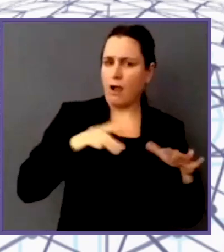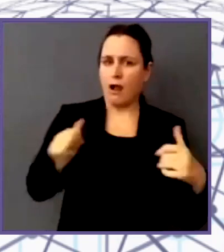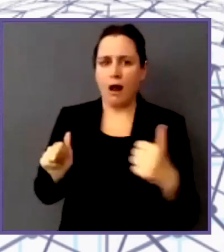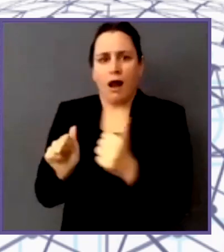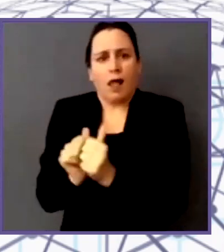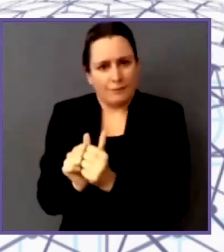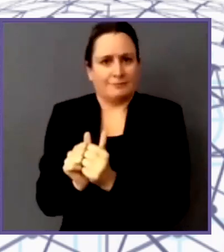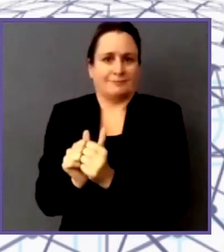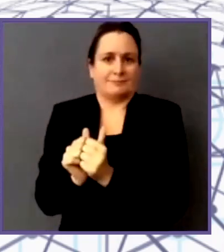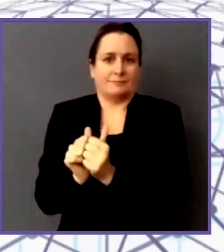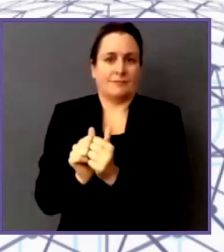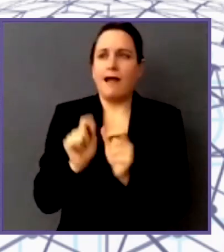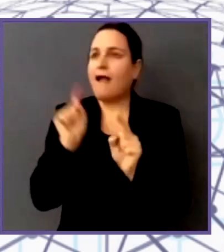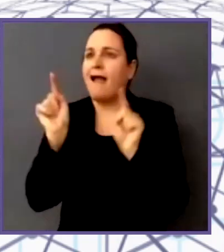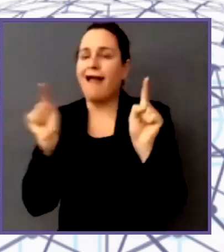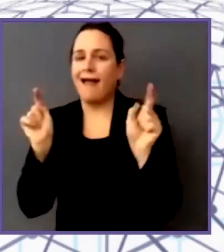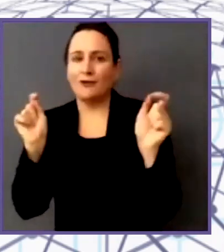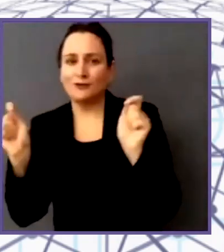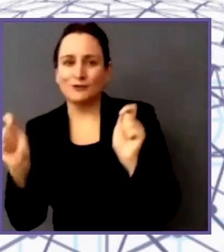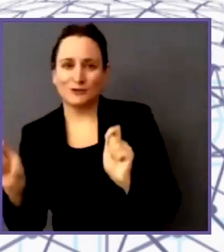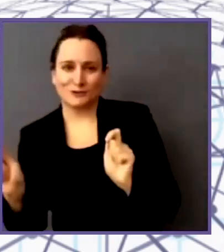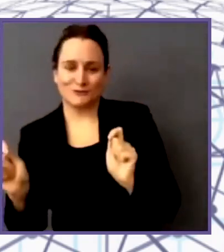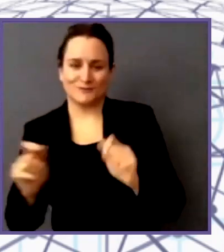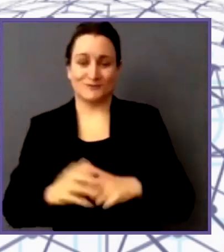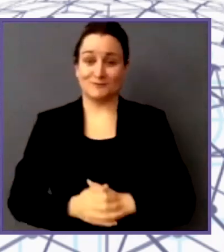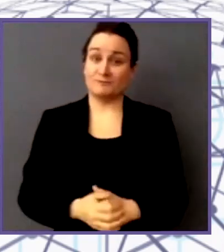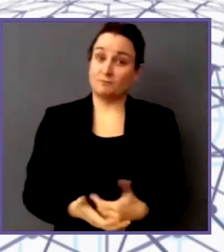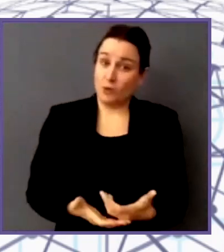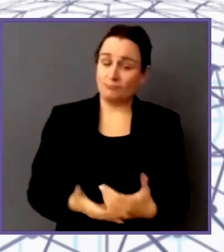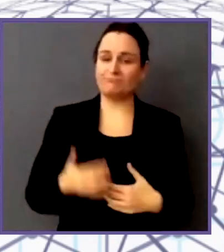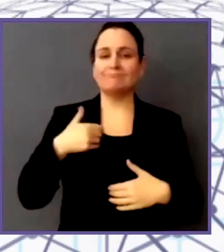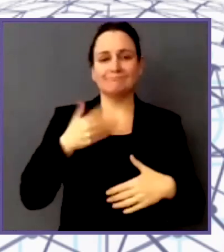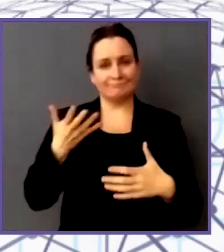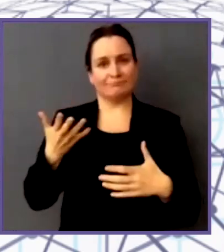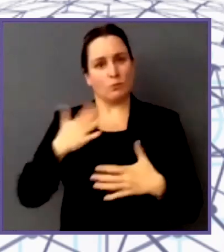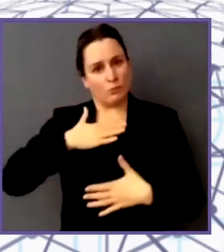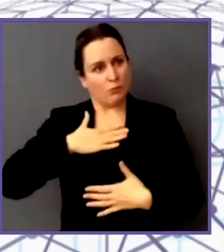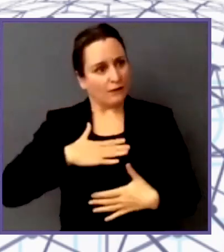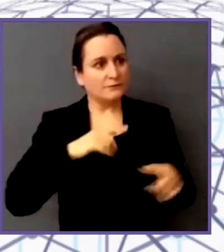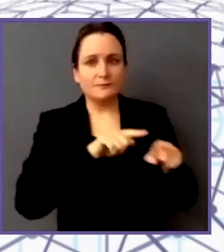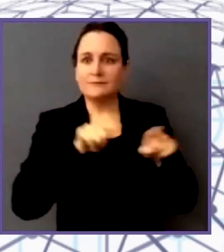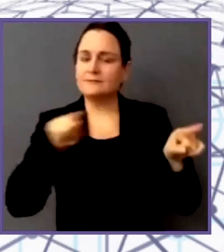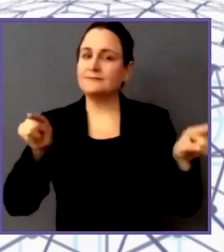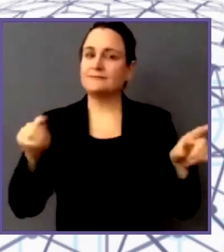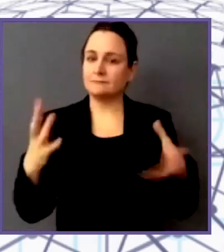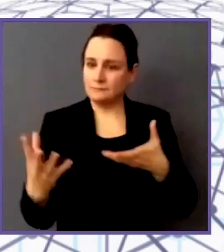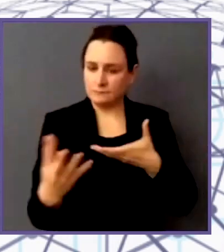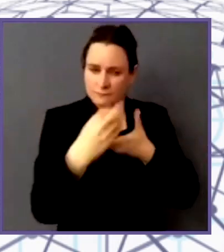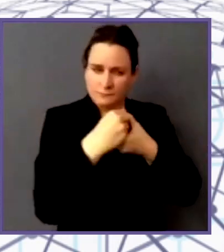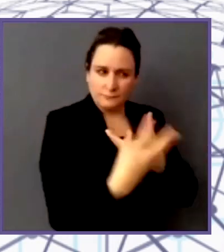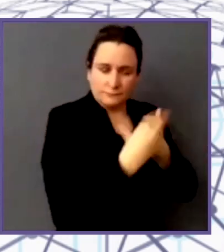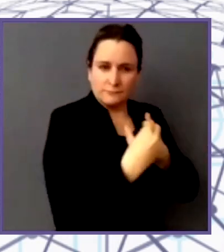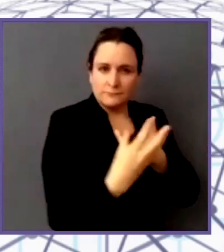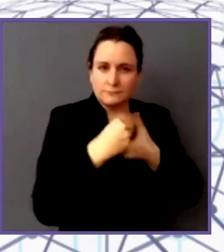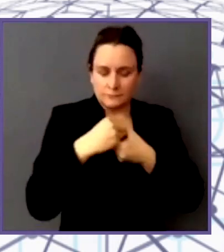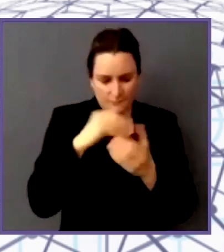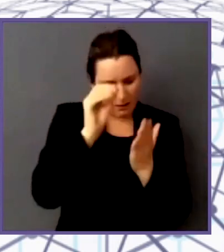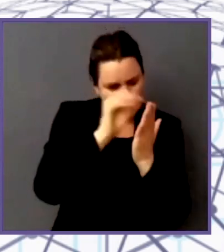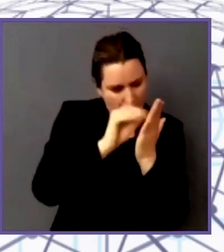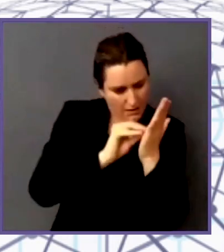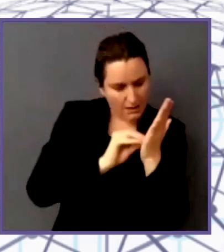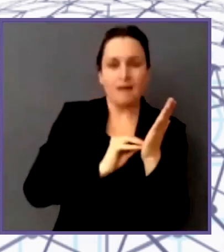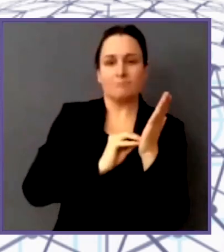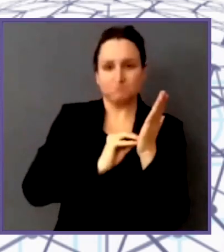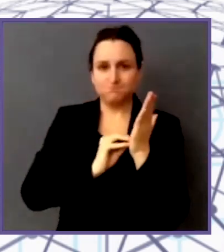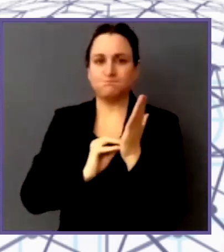inclusive design processes in the research itself, so using participatory and inclusive methods throughout the project,